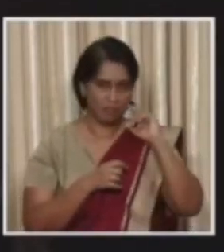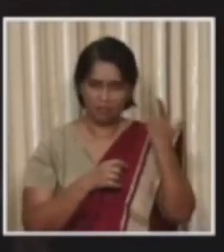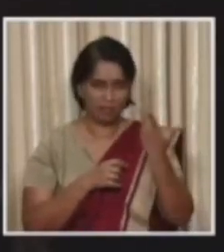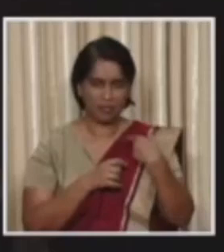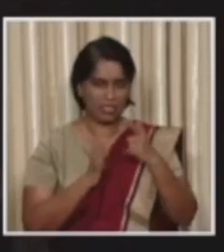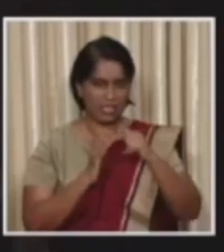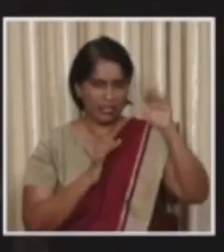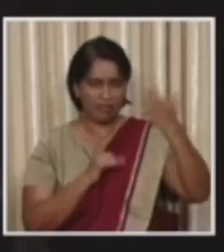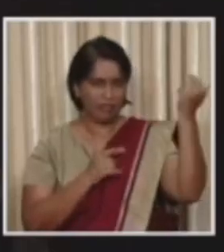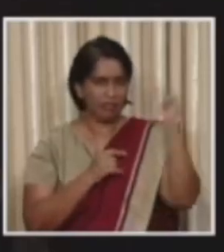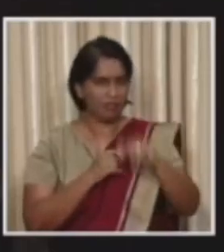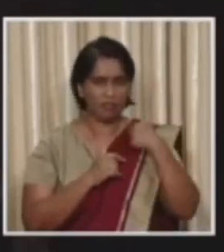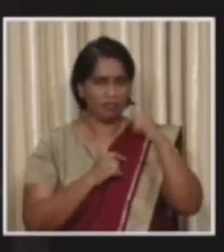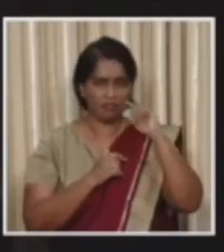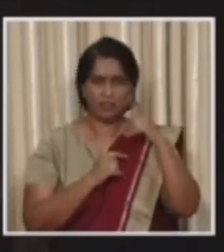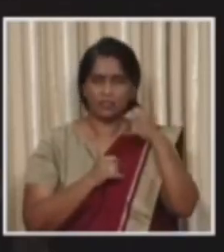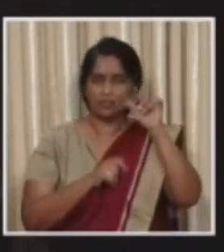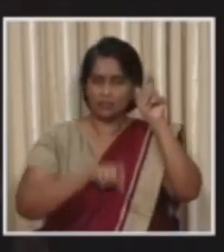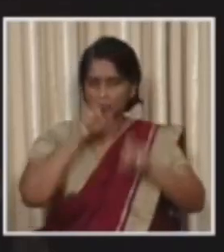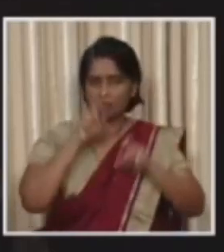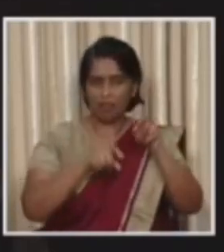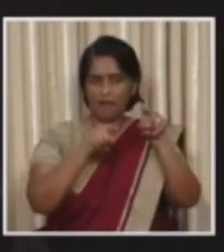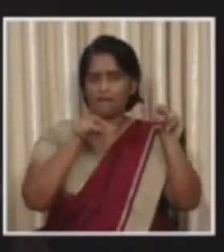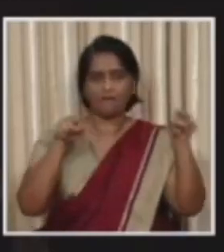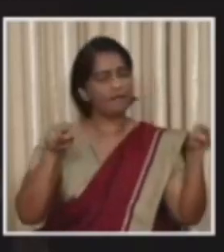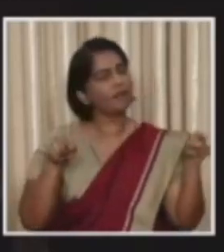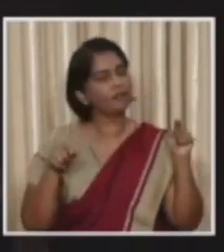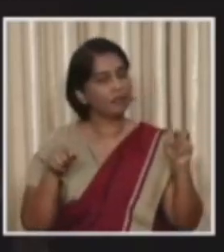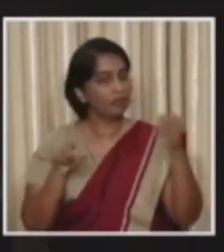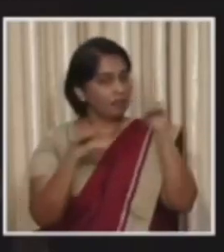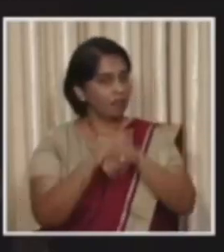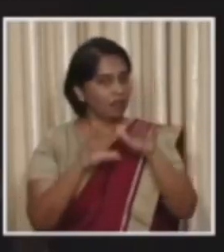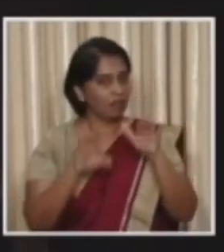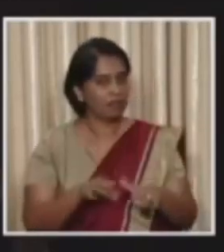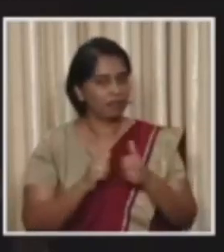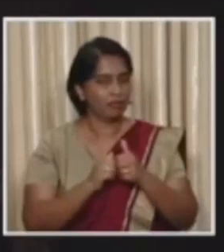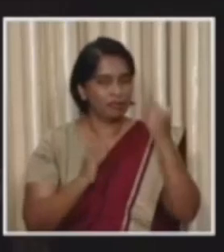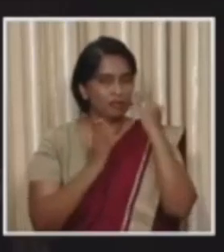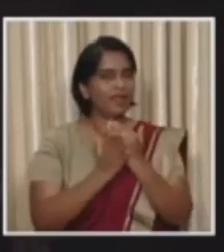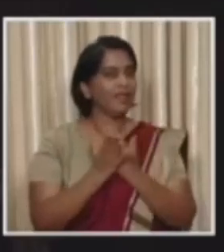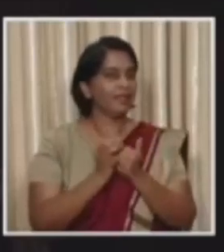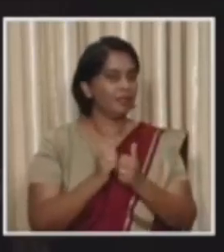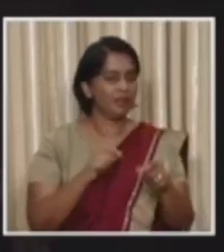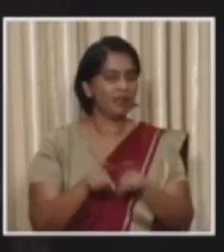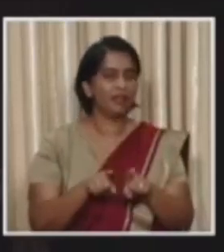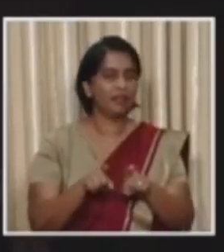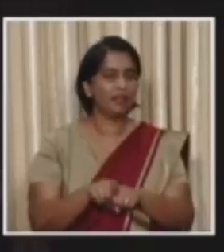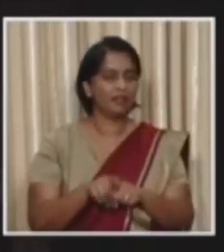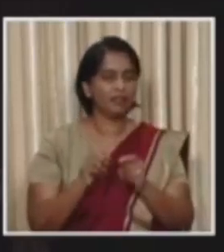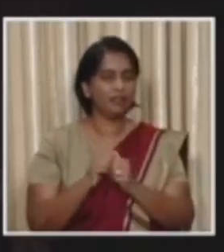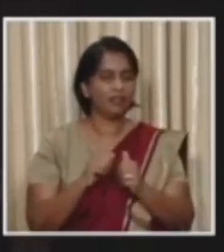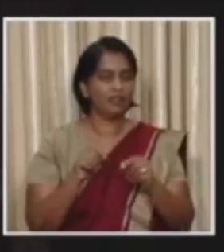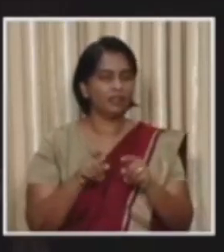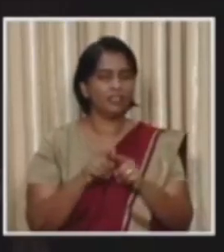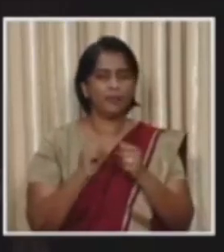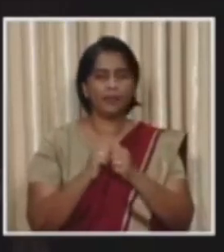any mandate to be there. When I questioned at the end of the meeting, it was revealed that they were of some other